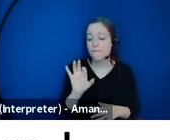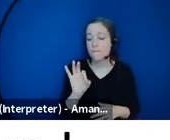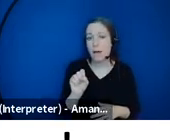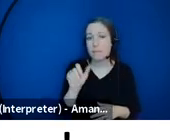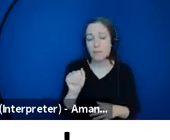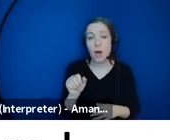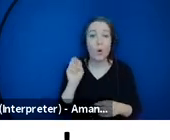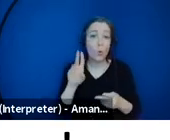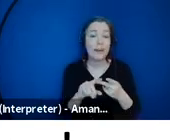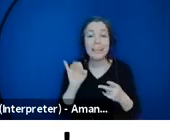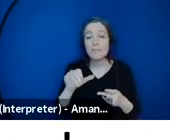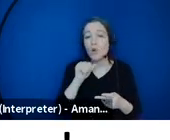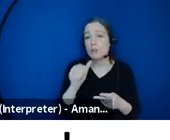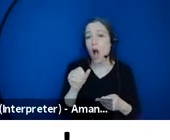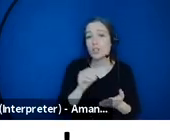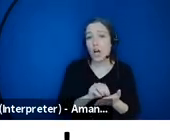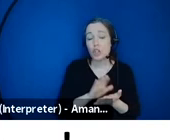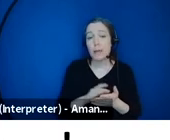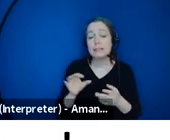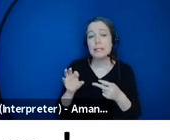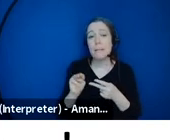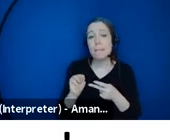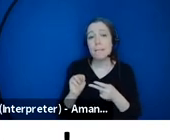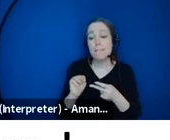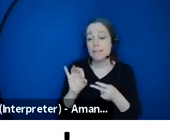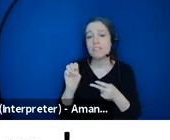undocumented submitted before that March 1 deadline.